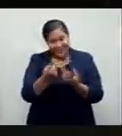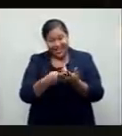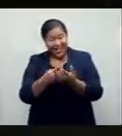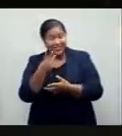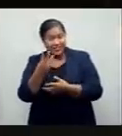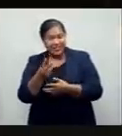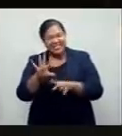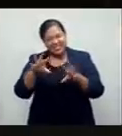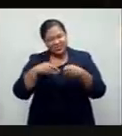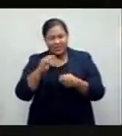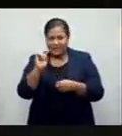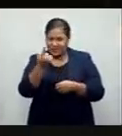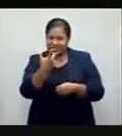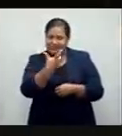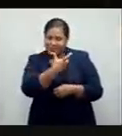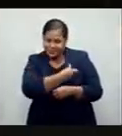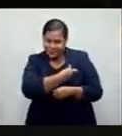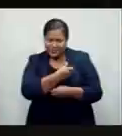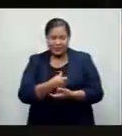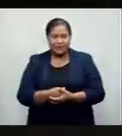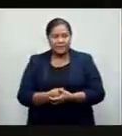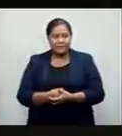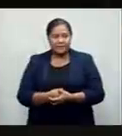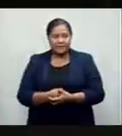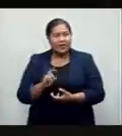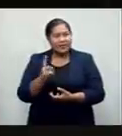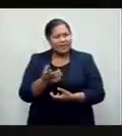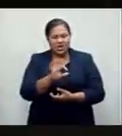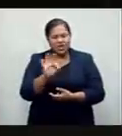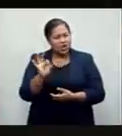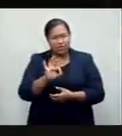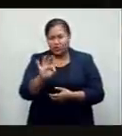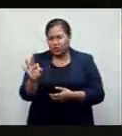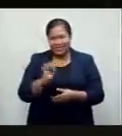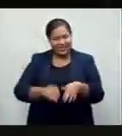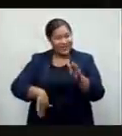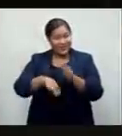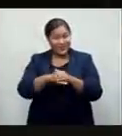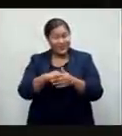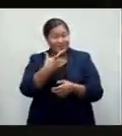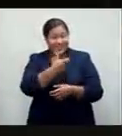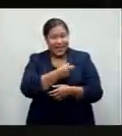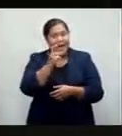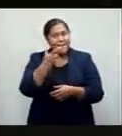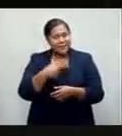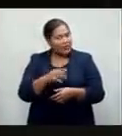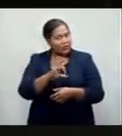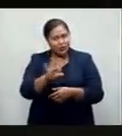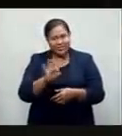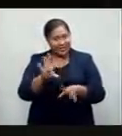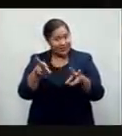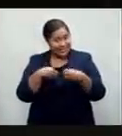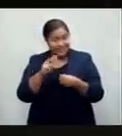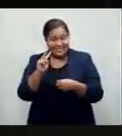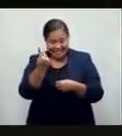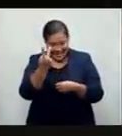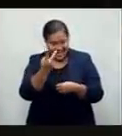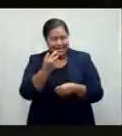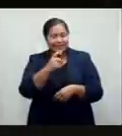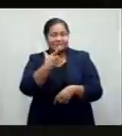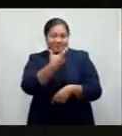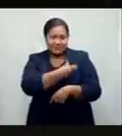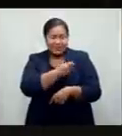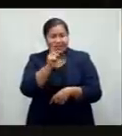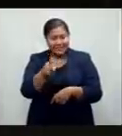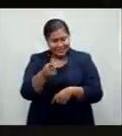of the AstraZeneca vaccine, but are not considered fully vaccinated because they haven't taken their second jab. And this is a situation